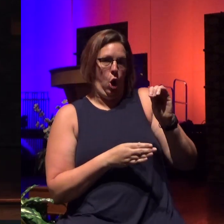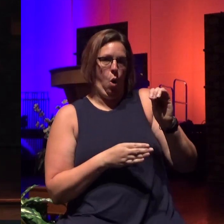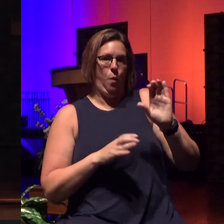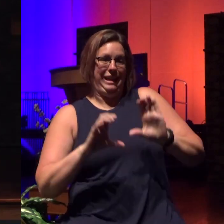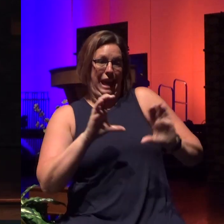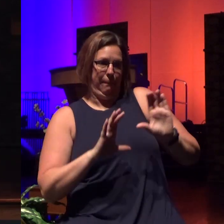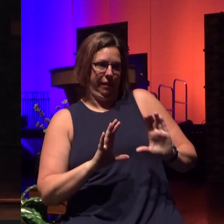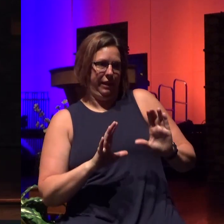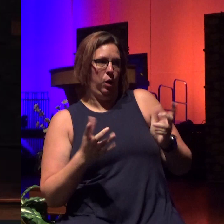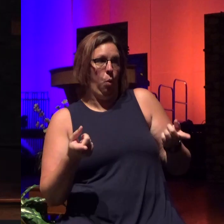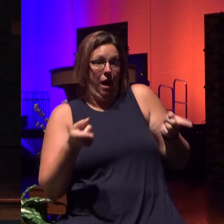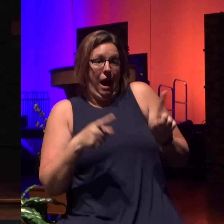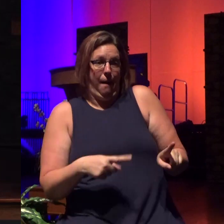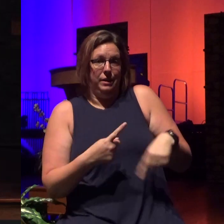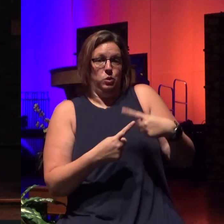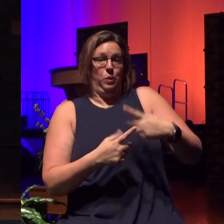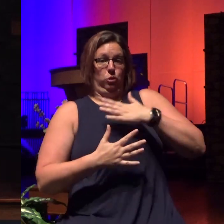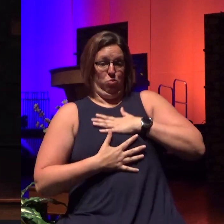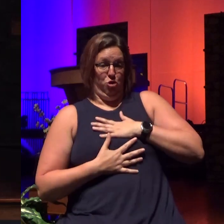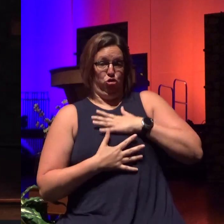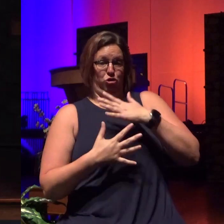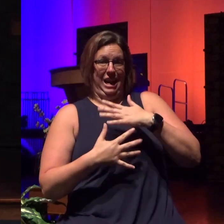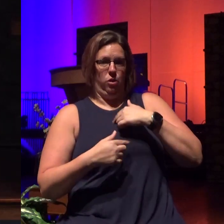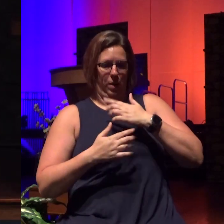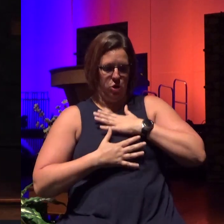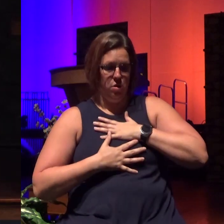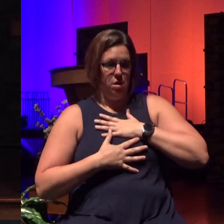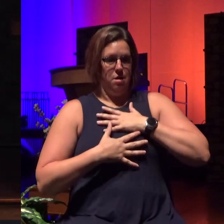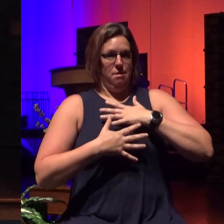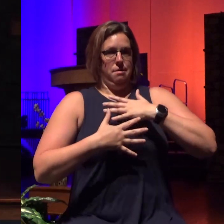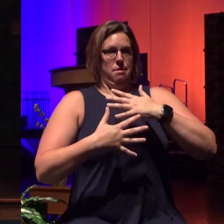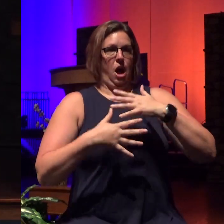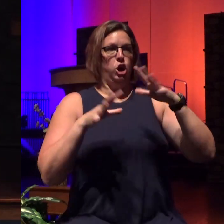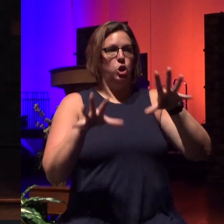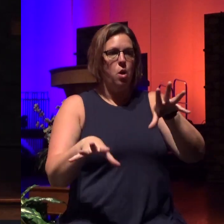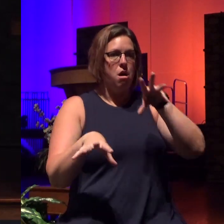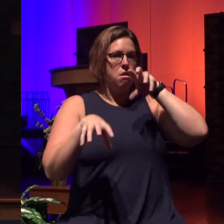when we breathe. When we take a breath in, oxygen